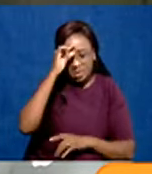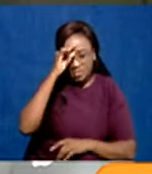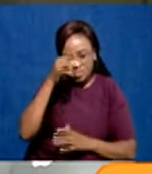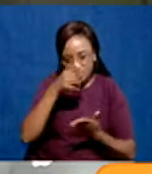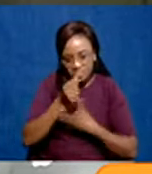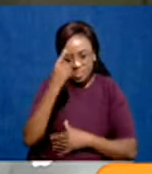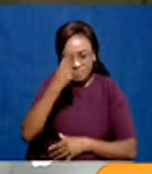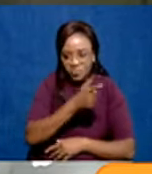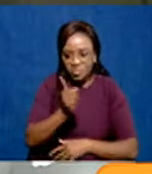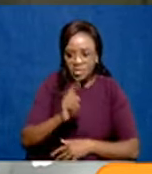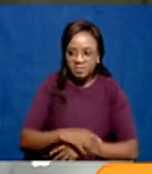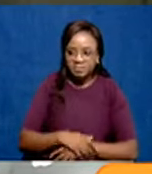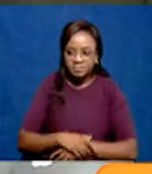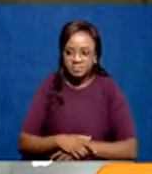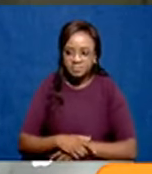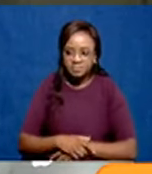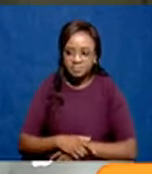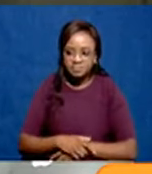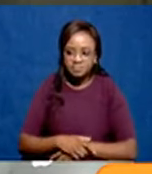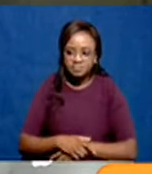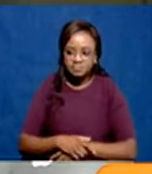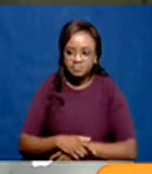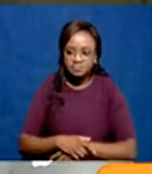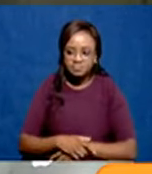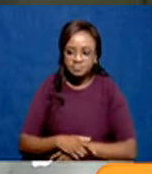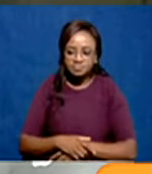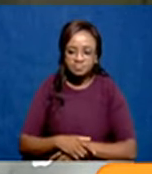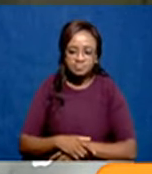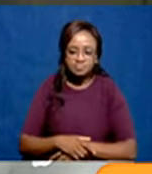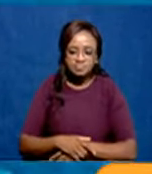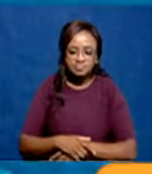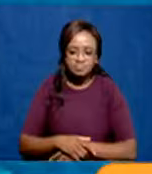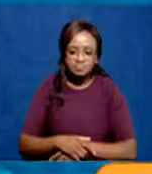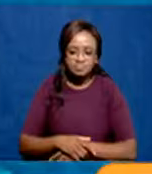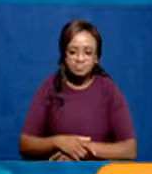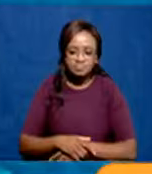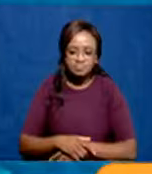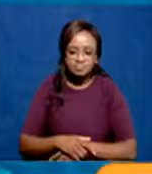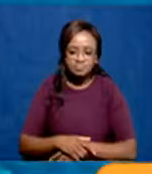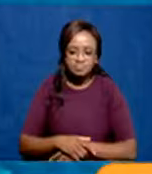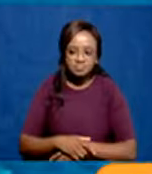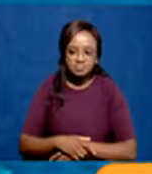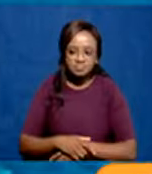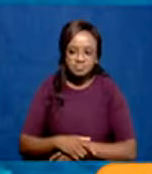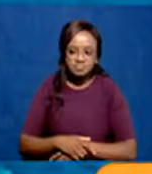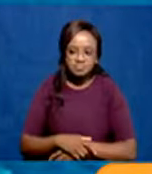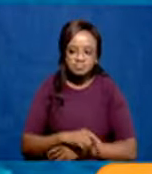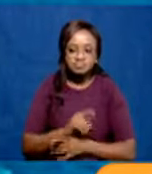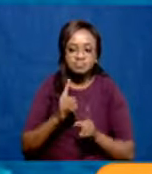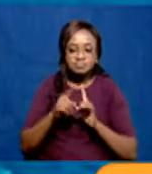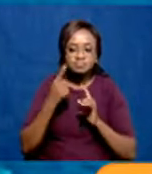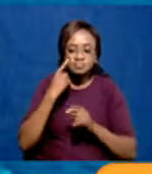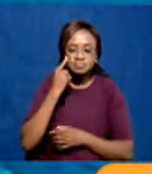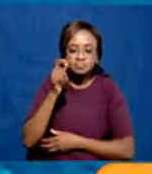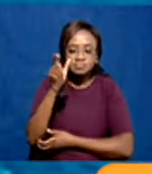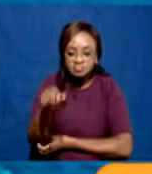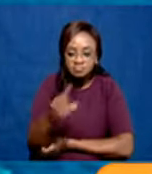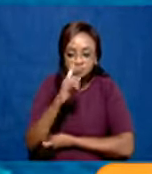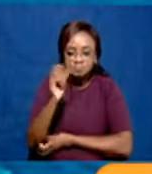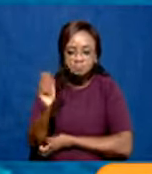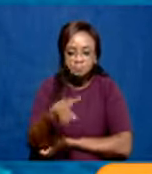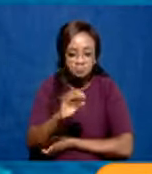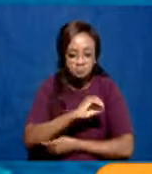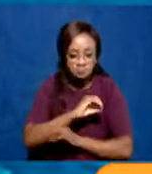not so much about getting the exact figure. The trend look at the 80% of the population. On the trend look at everybody who is non-salaried on this prospect. Yeah. Yes.